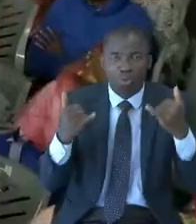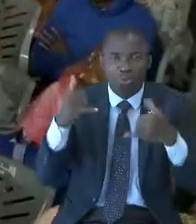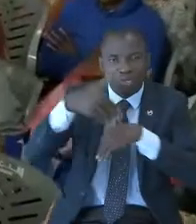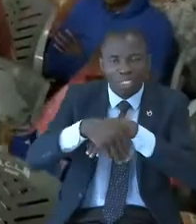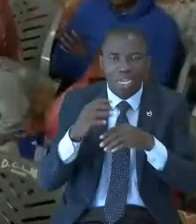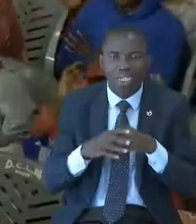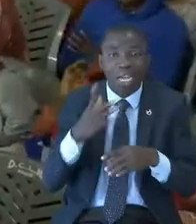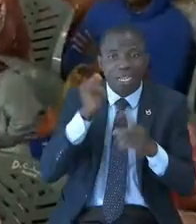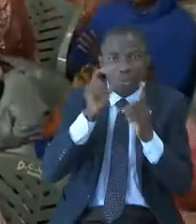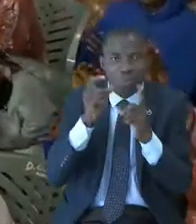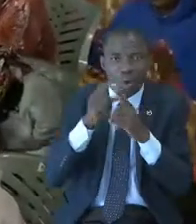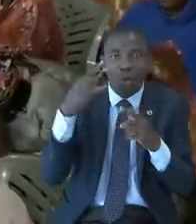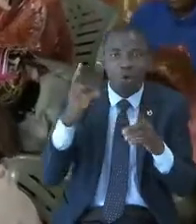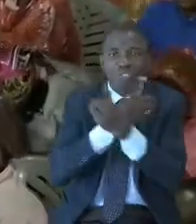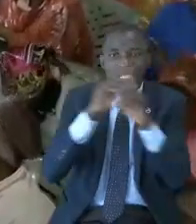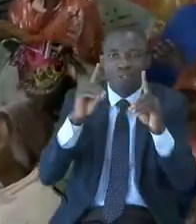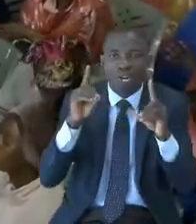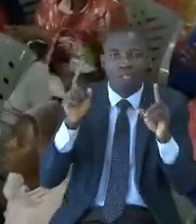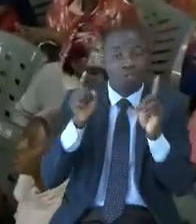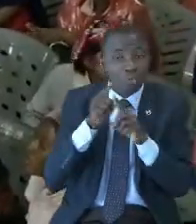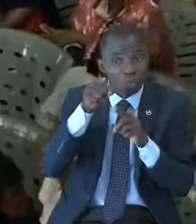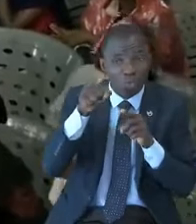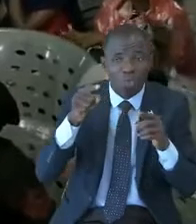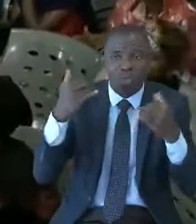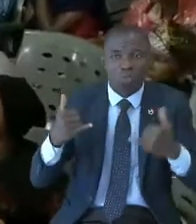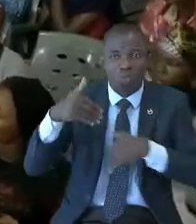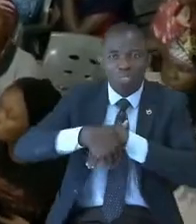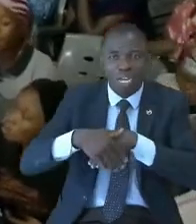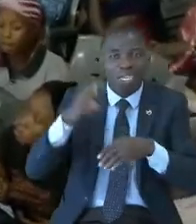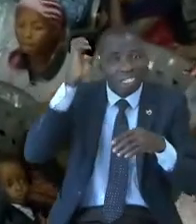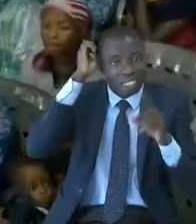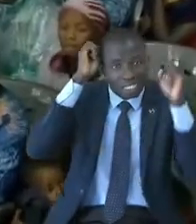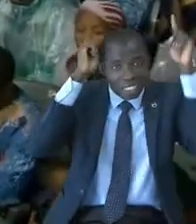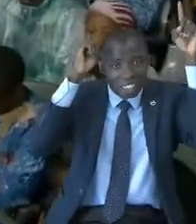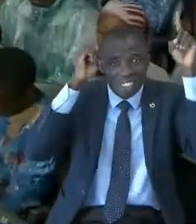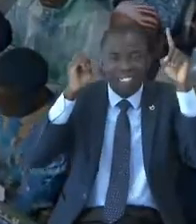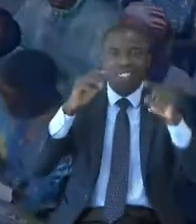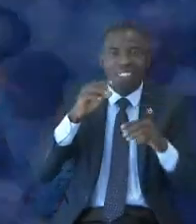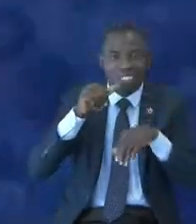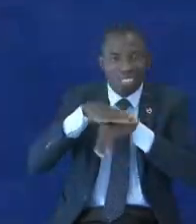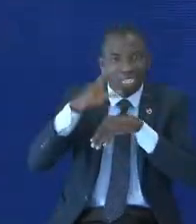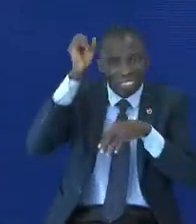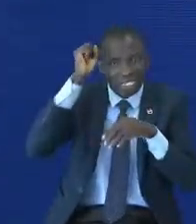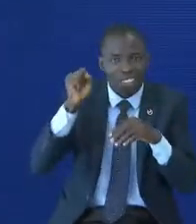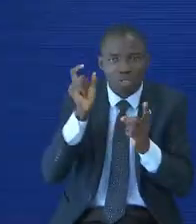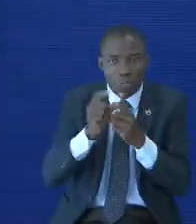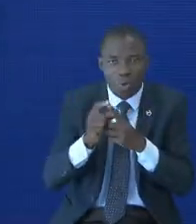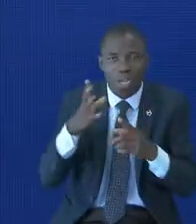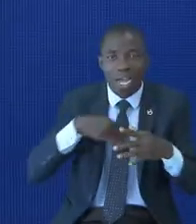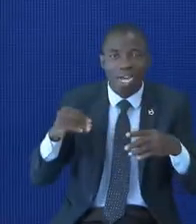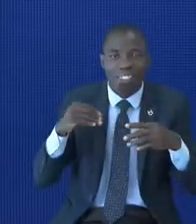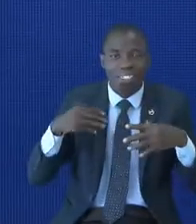tonight. And the word of deliverance to you tonight. He sent his word and